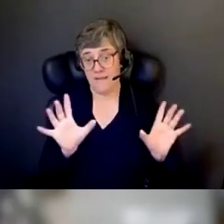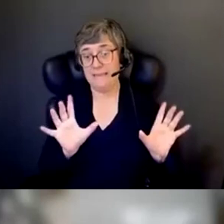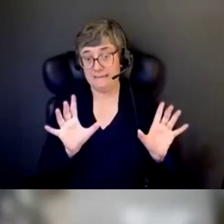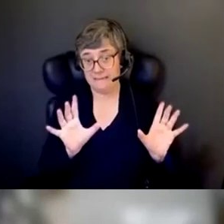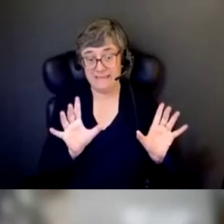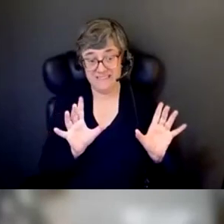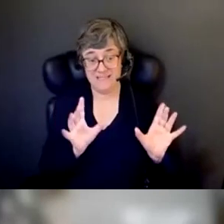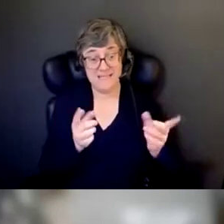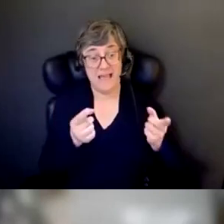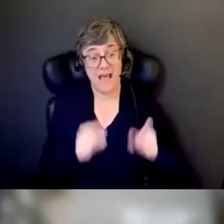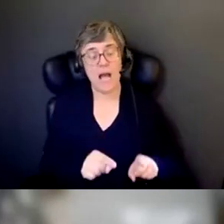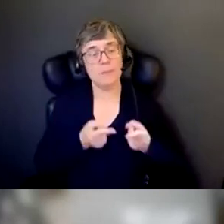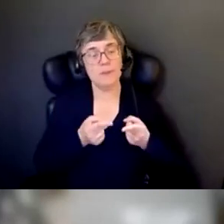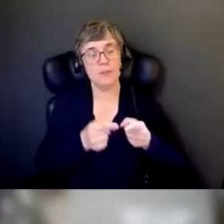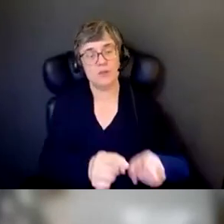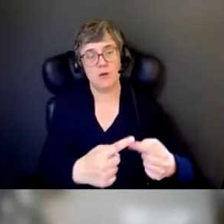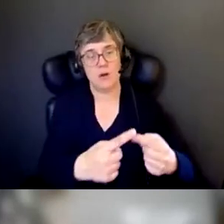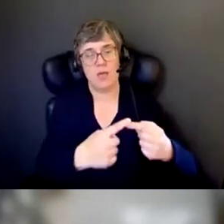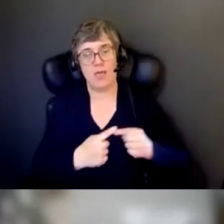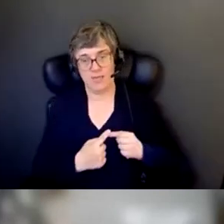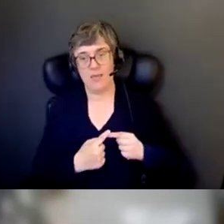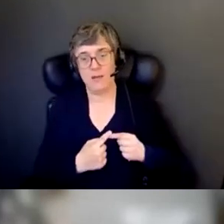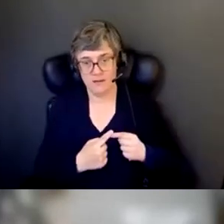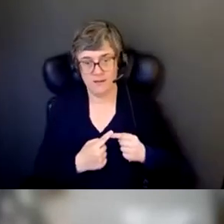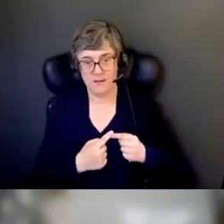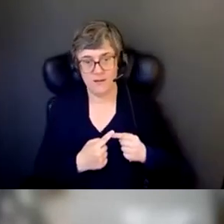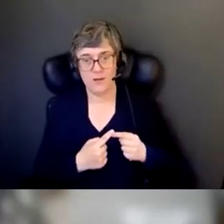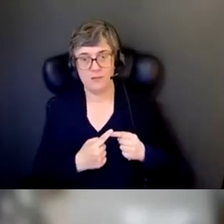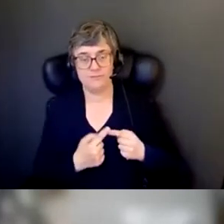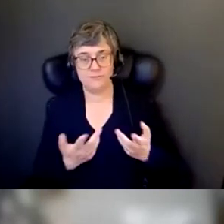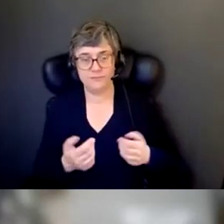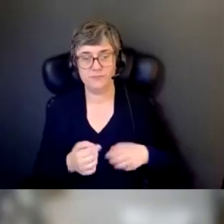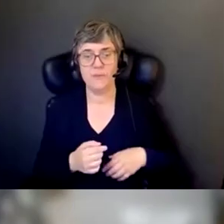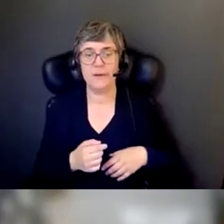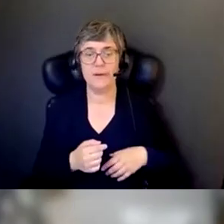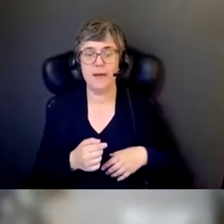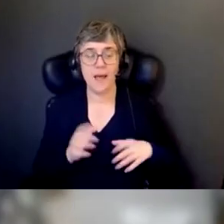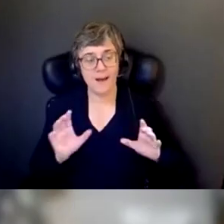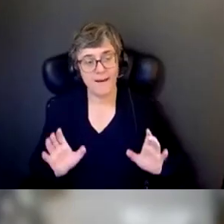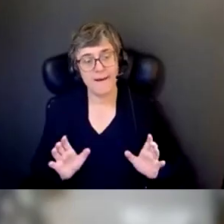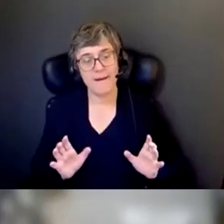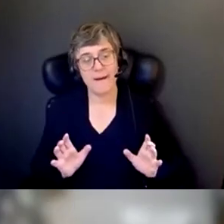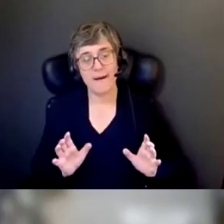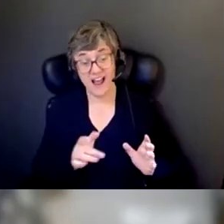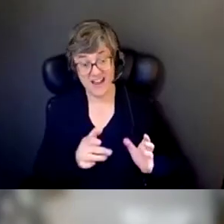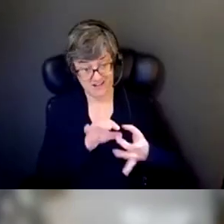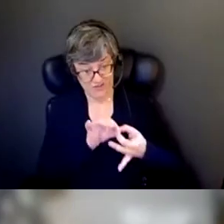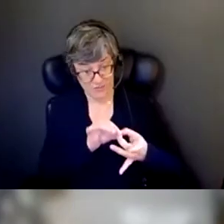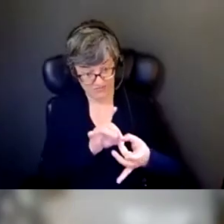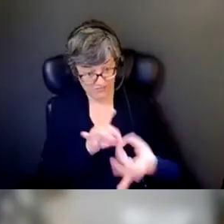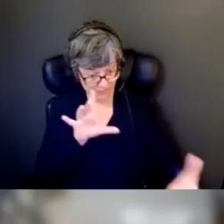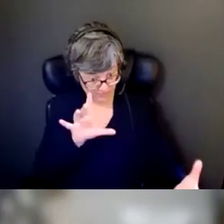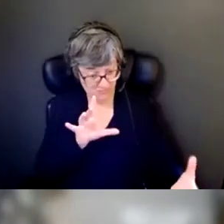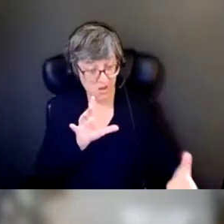active evidence that the criminal law looks for. And third, the harm can continue after the formal relationship ends. So like a